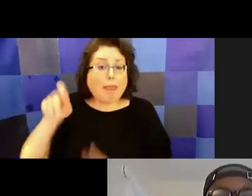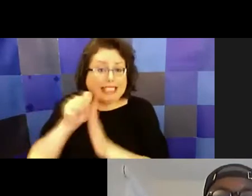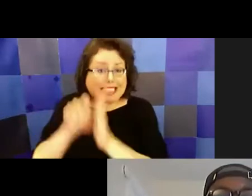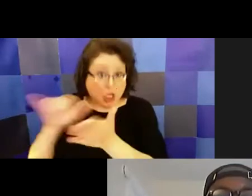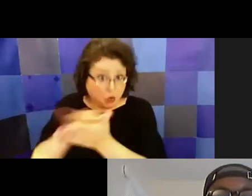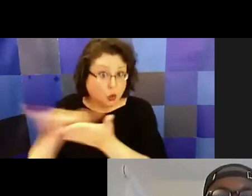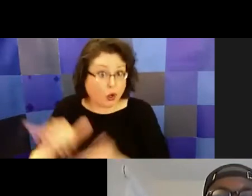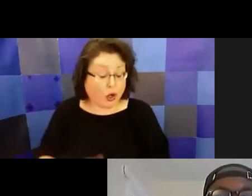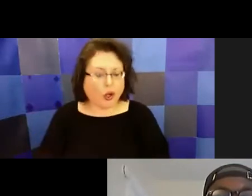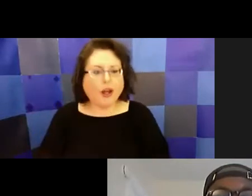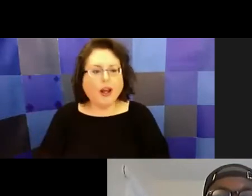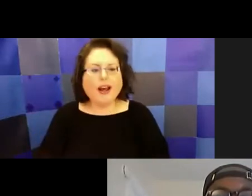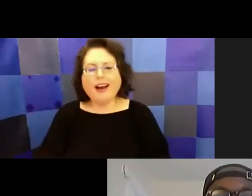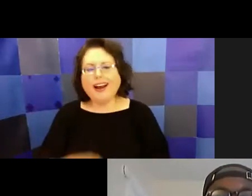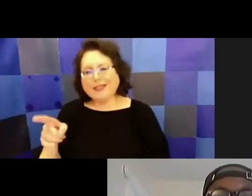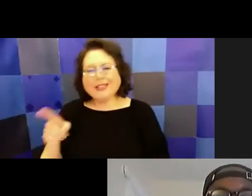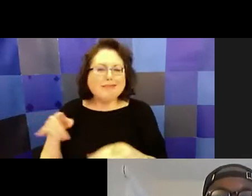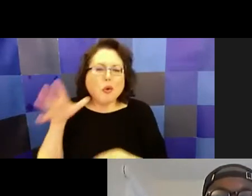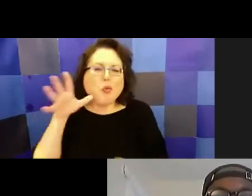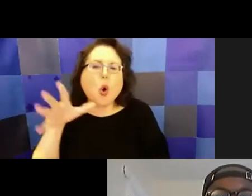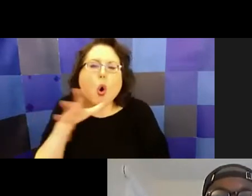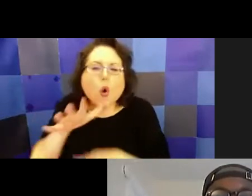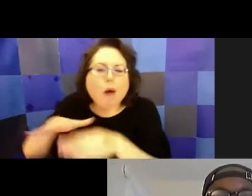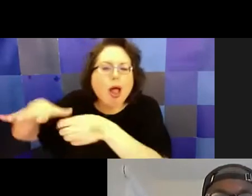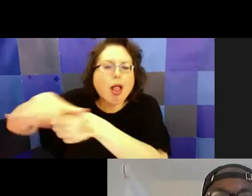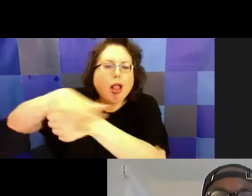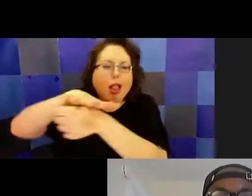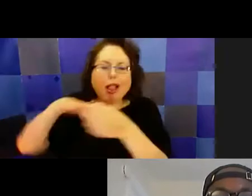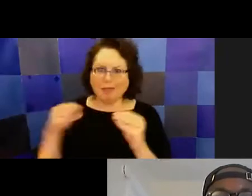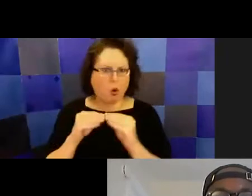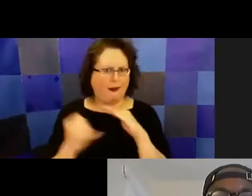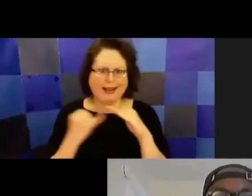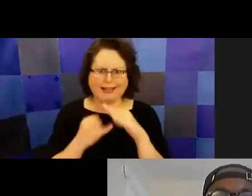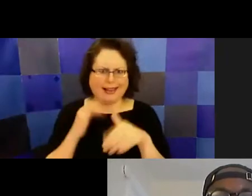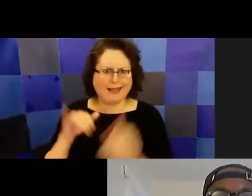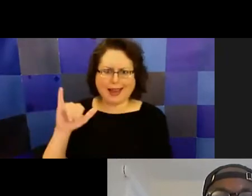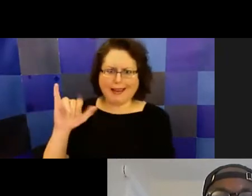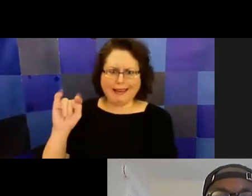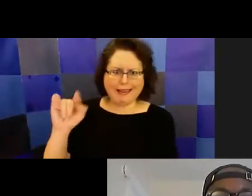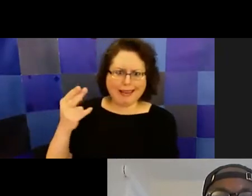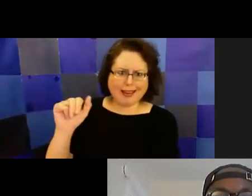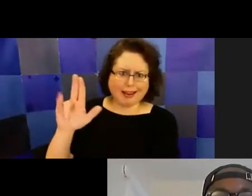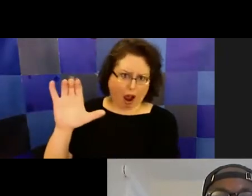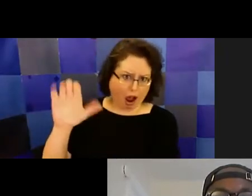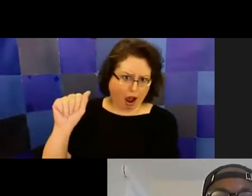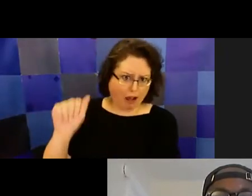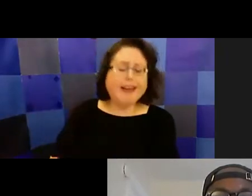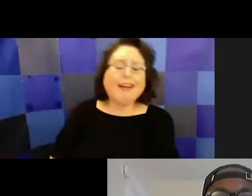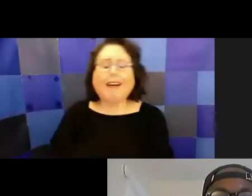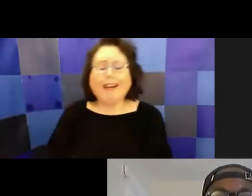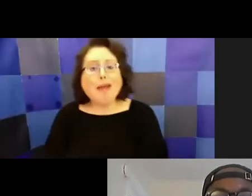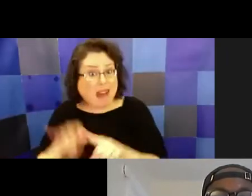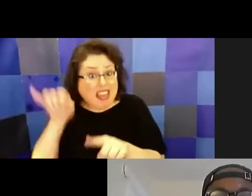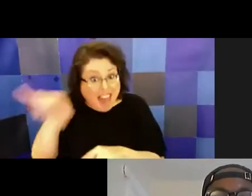of more rural community, even more isolated than Ithaca, New York, where I'm talking from. And in this particular